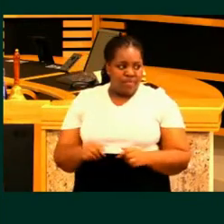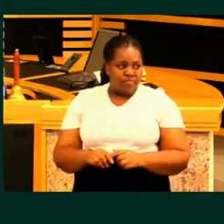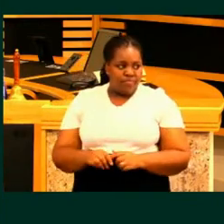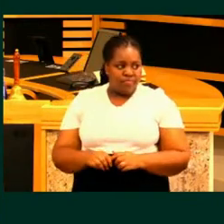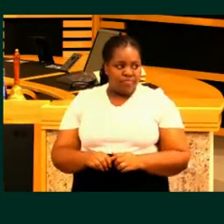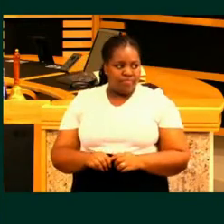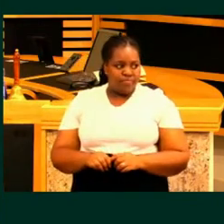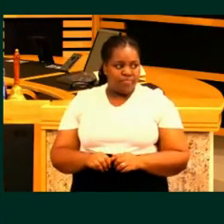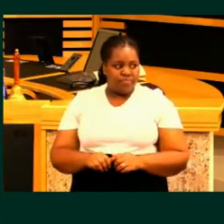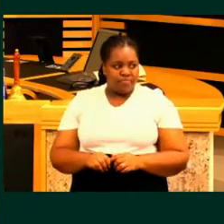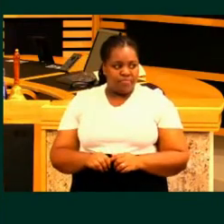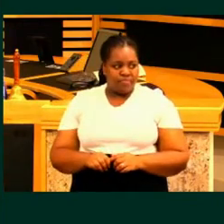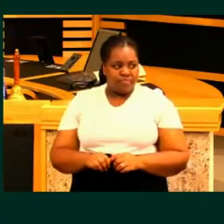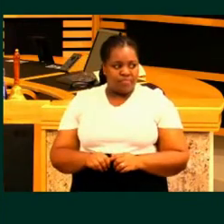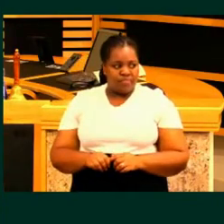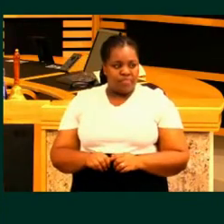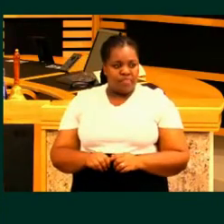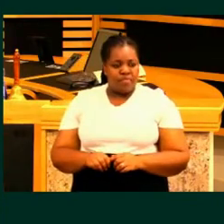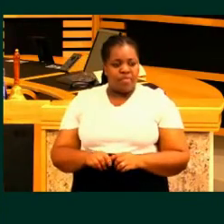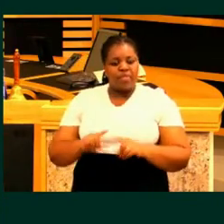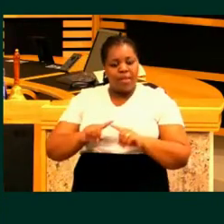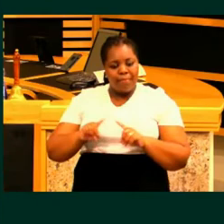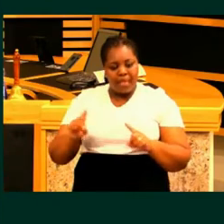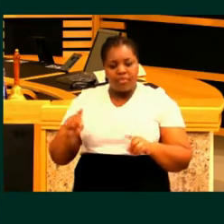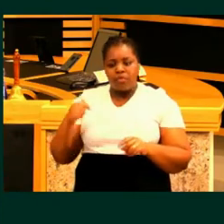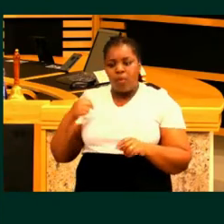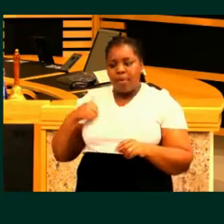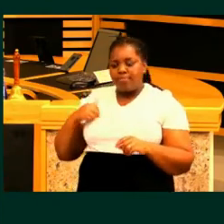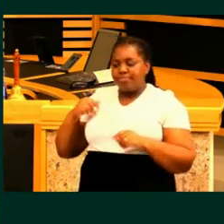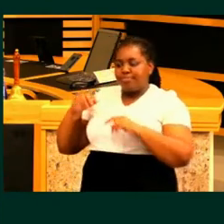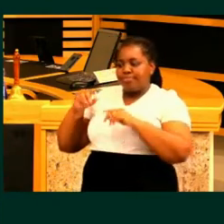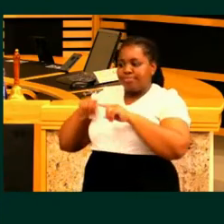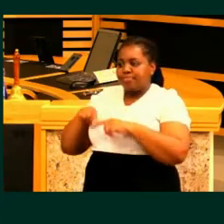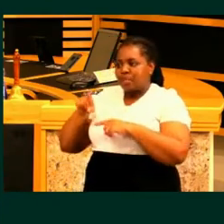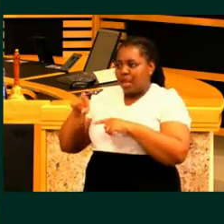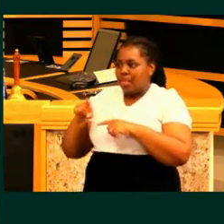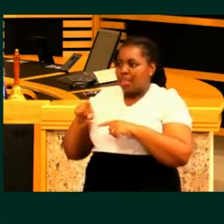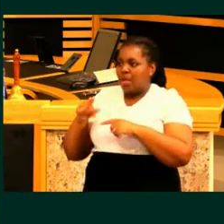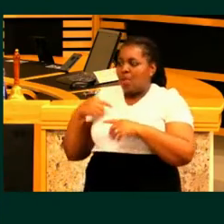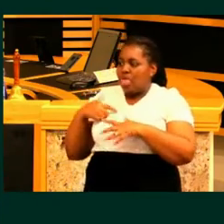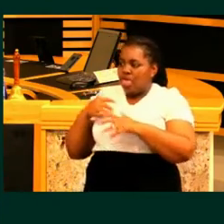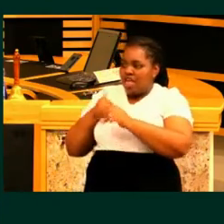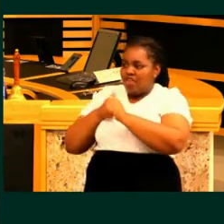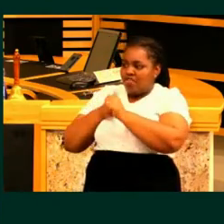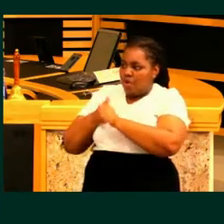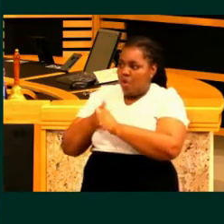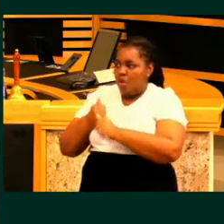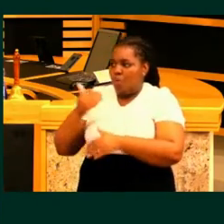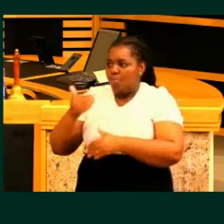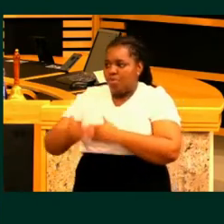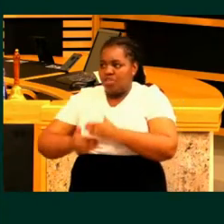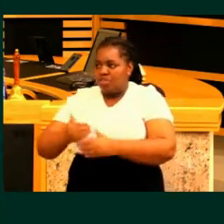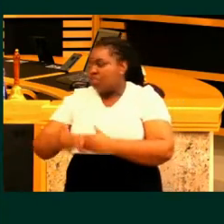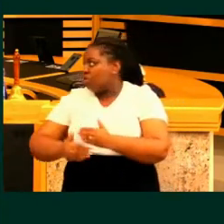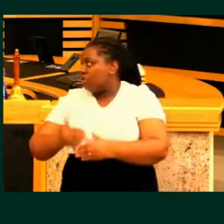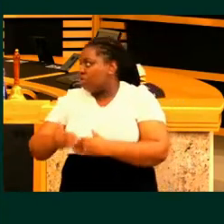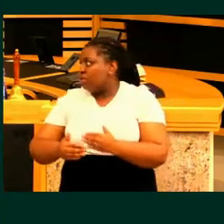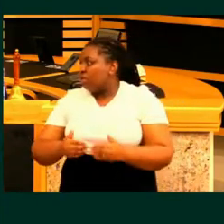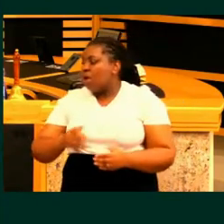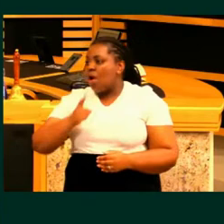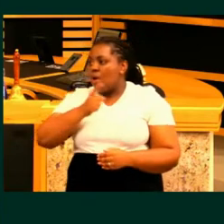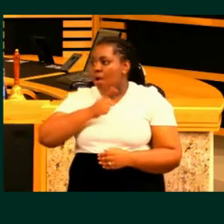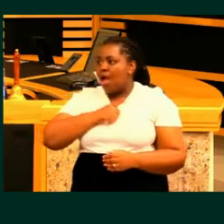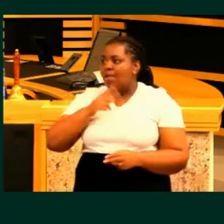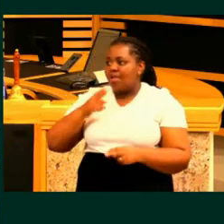whenever but we embark on a matter having followed procedures so that we